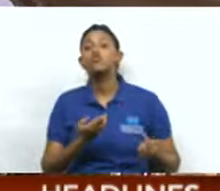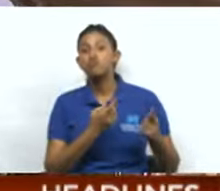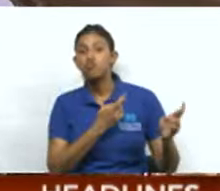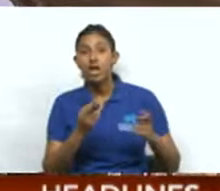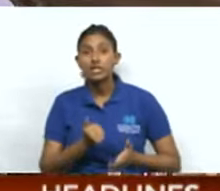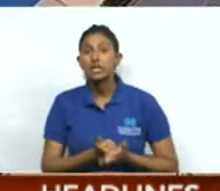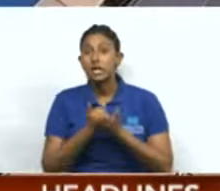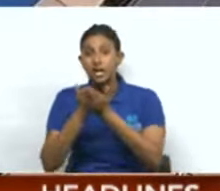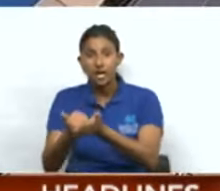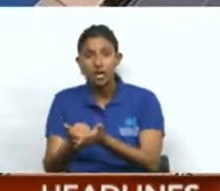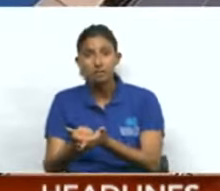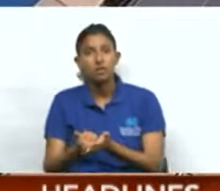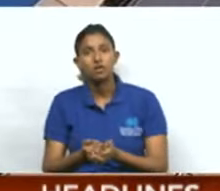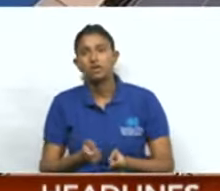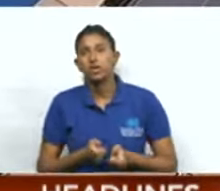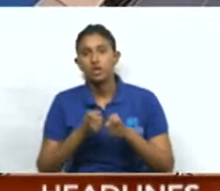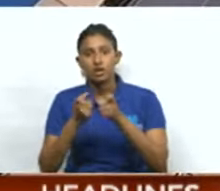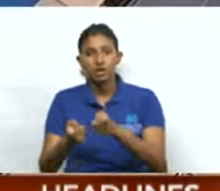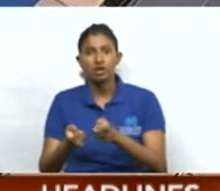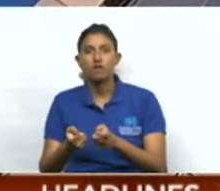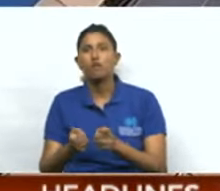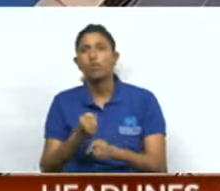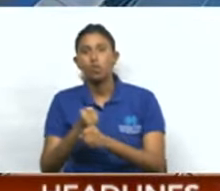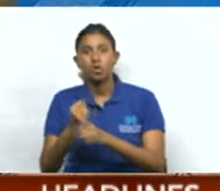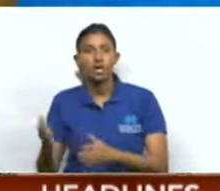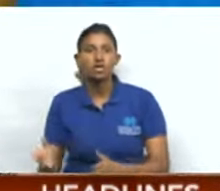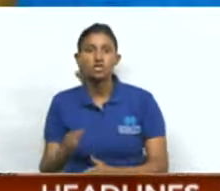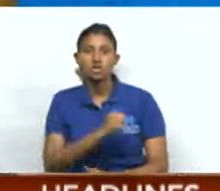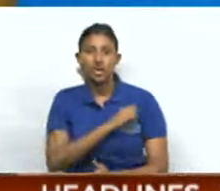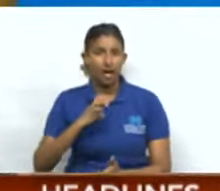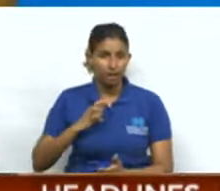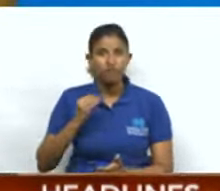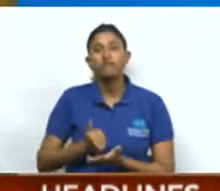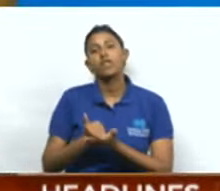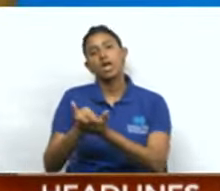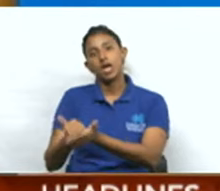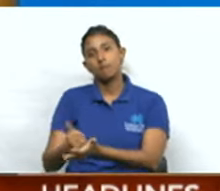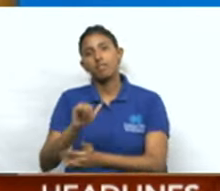human resources, to aid in the exercise. So I am